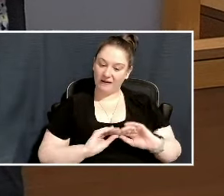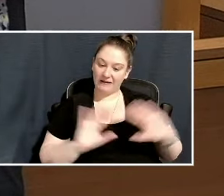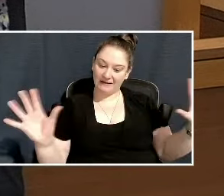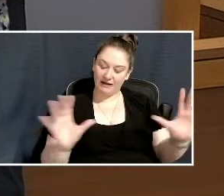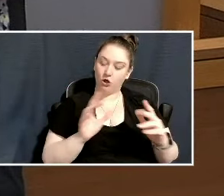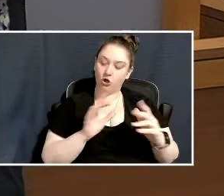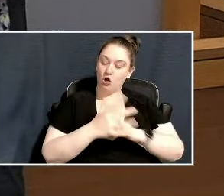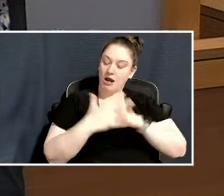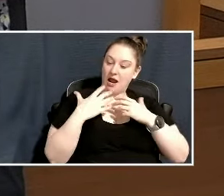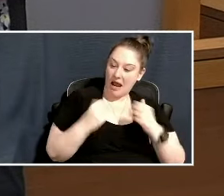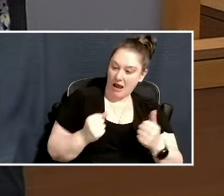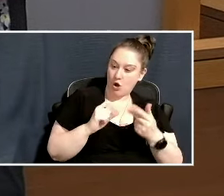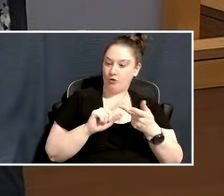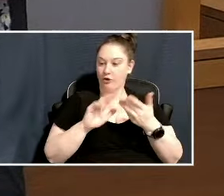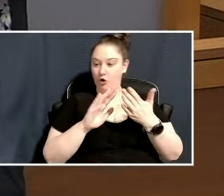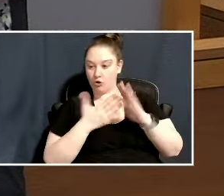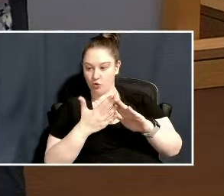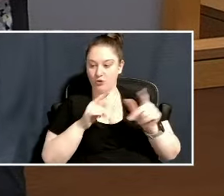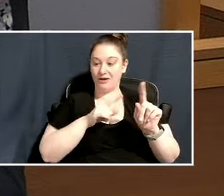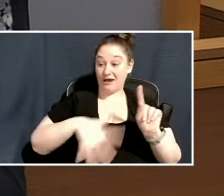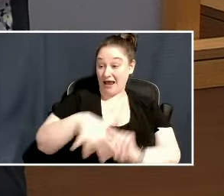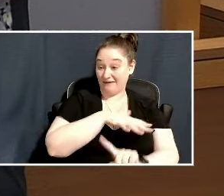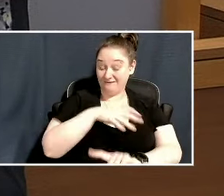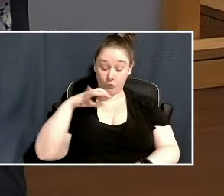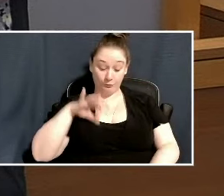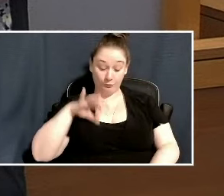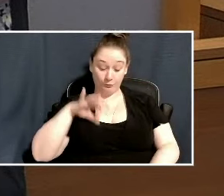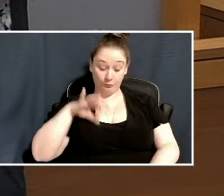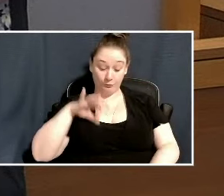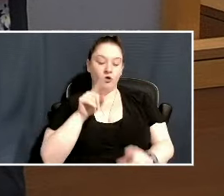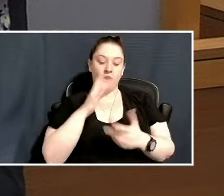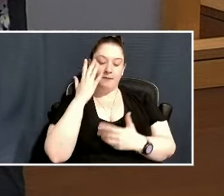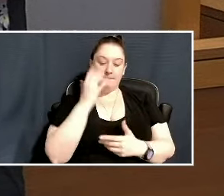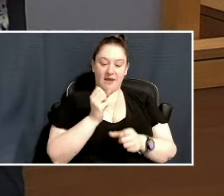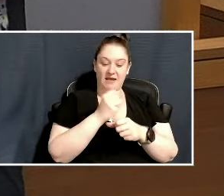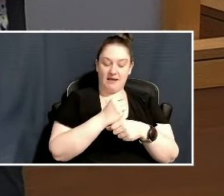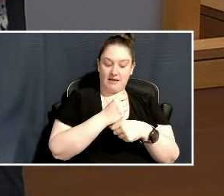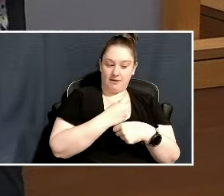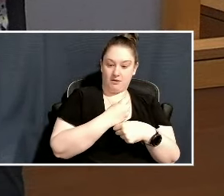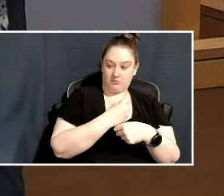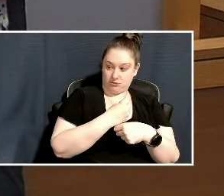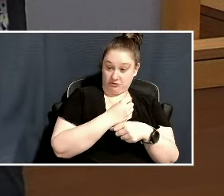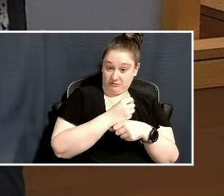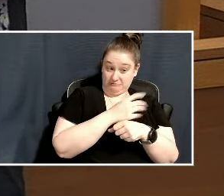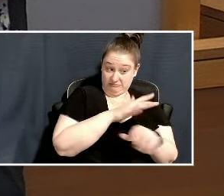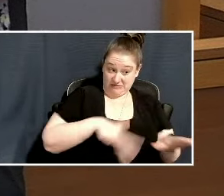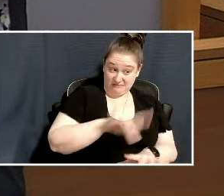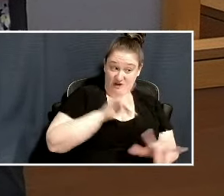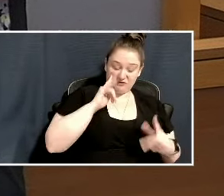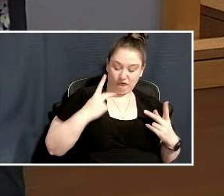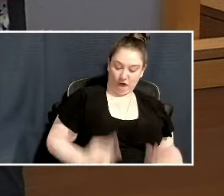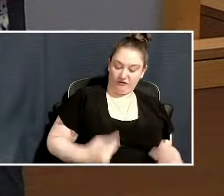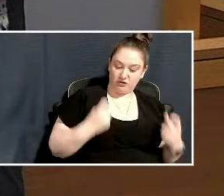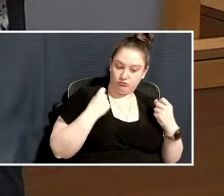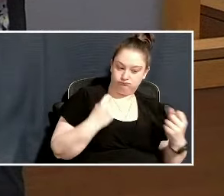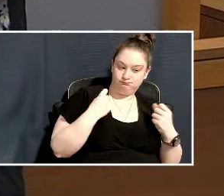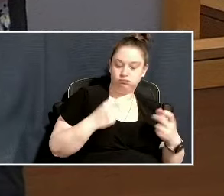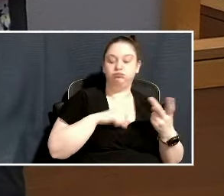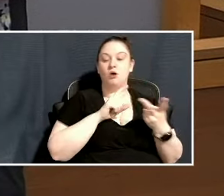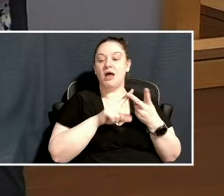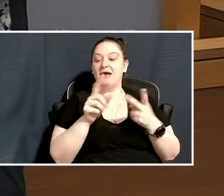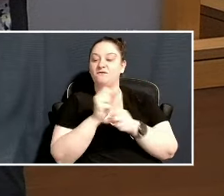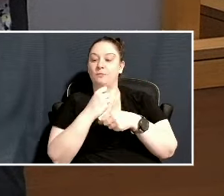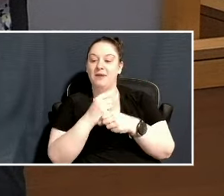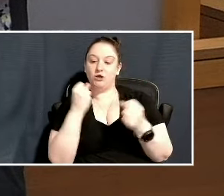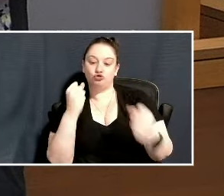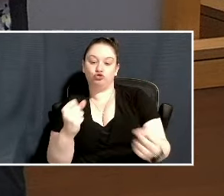and environmental benefits from creating space for physical activity and recreation, to strengthening community connections